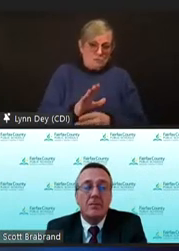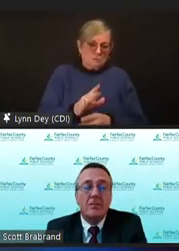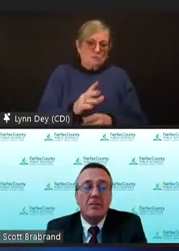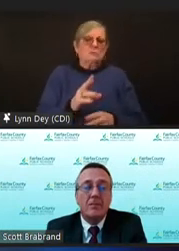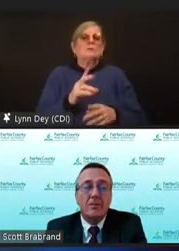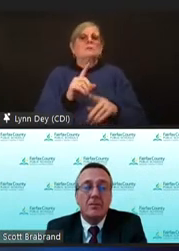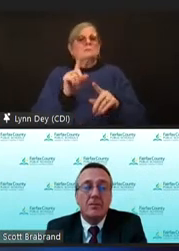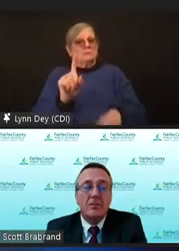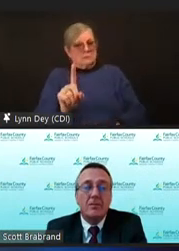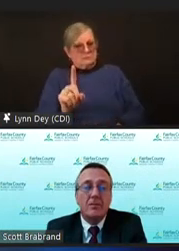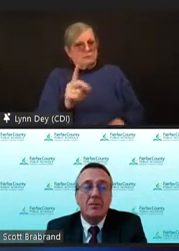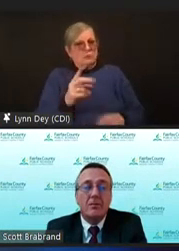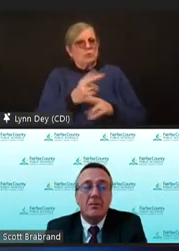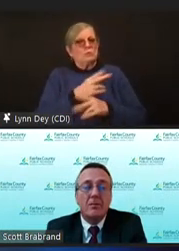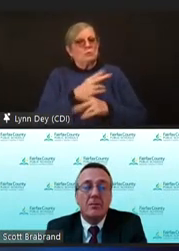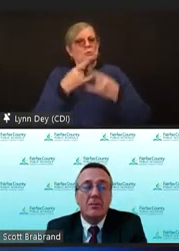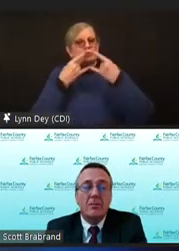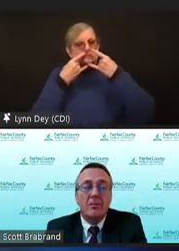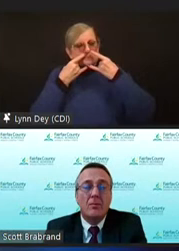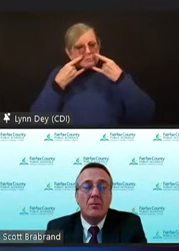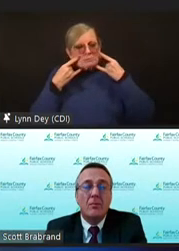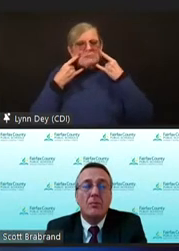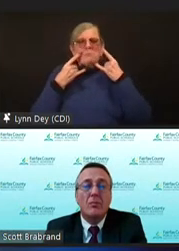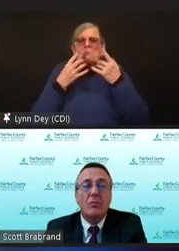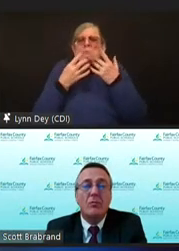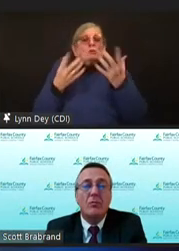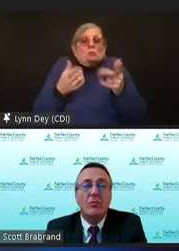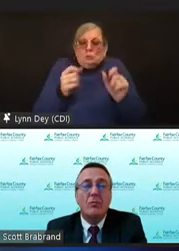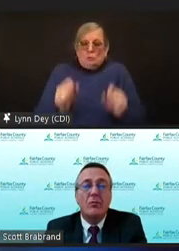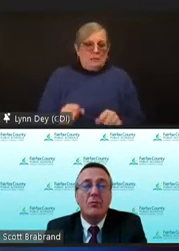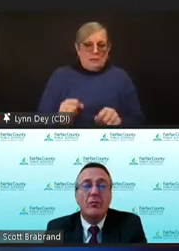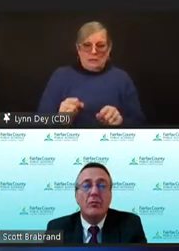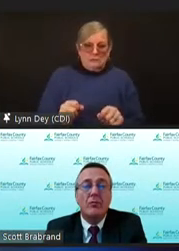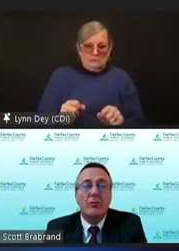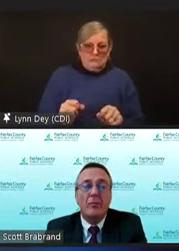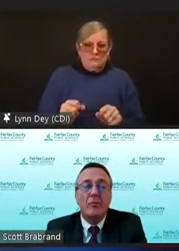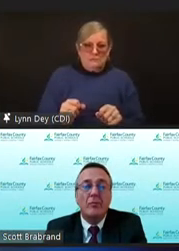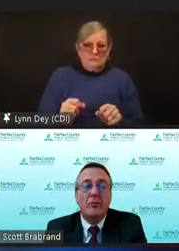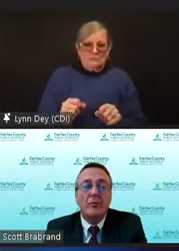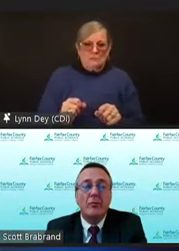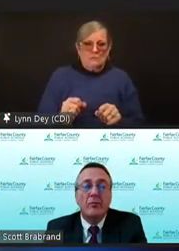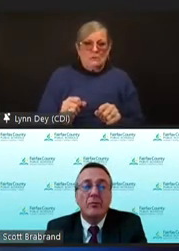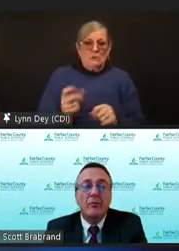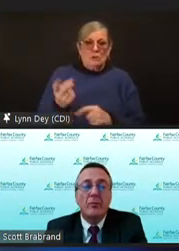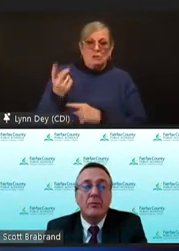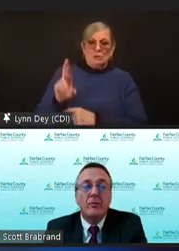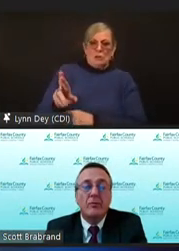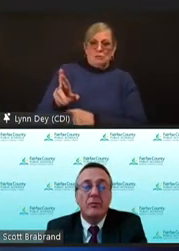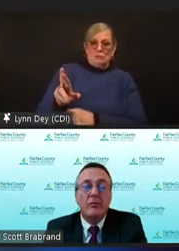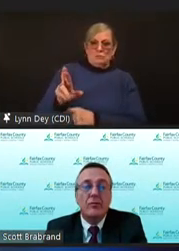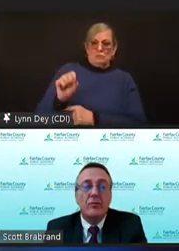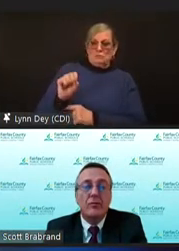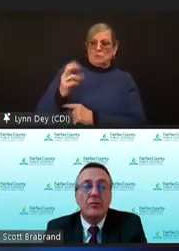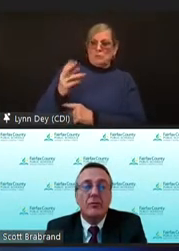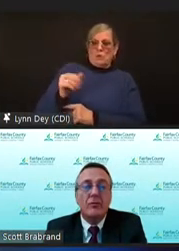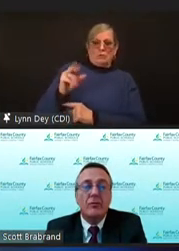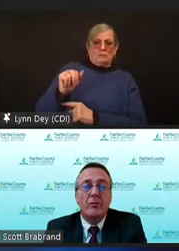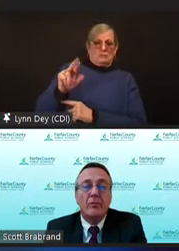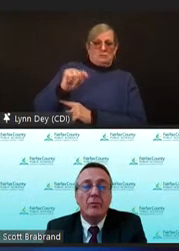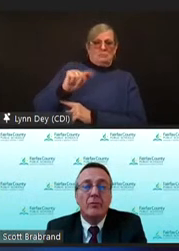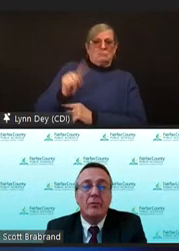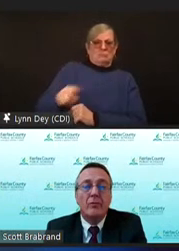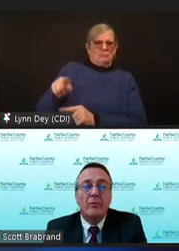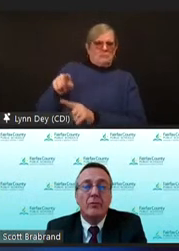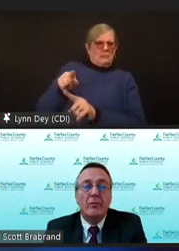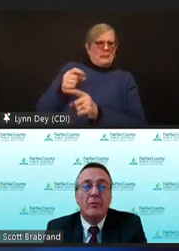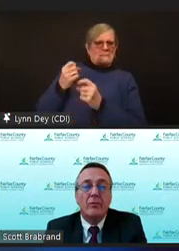can. And there have been a number of good studies that have been published showing that masks are effective in